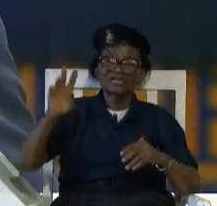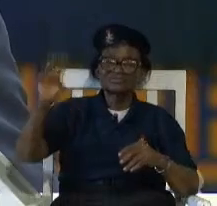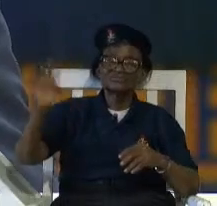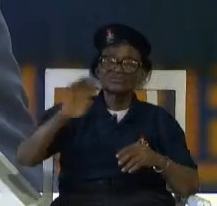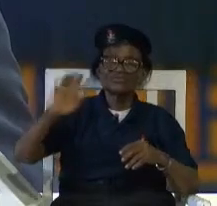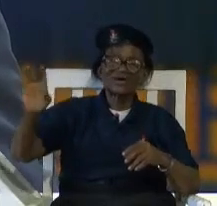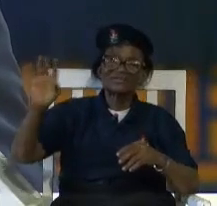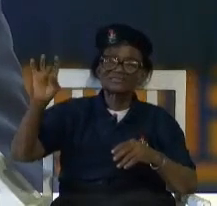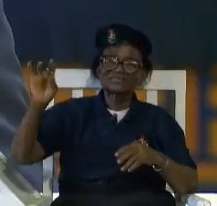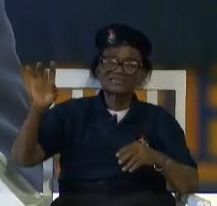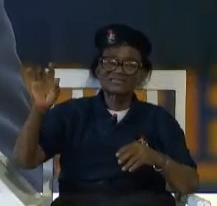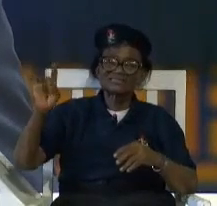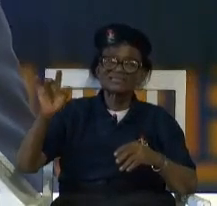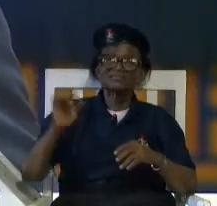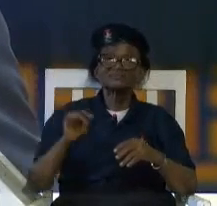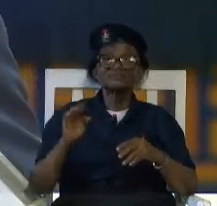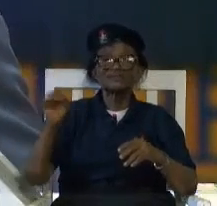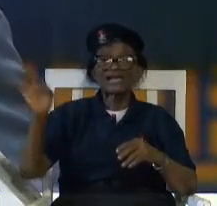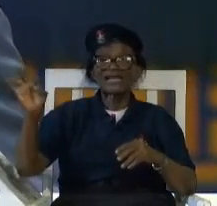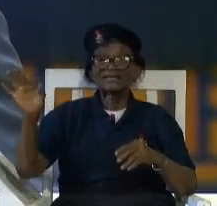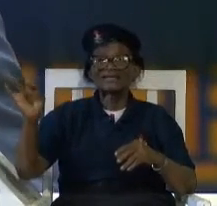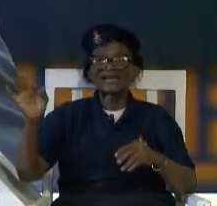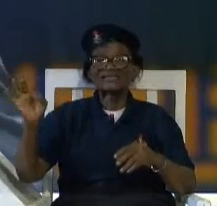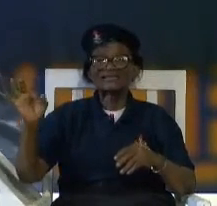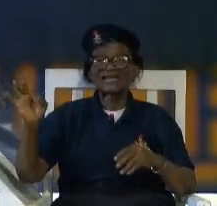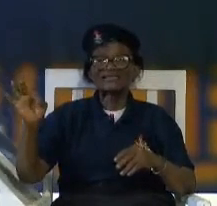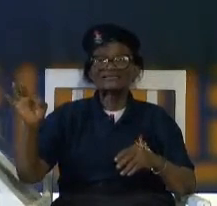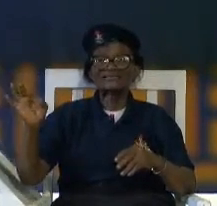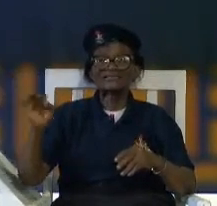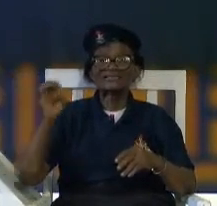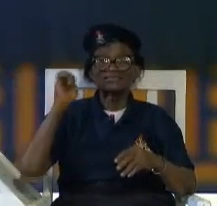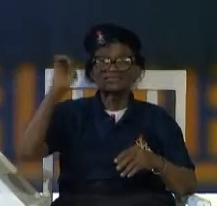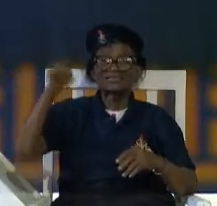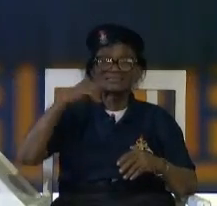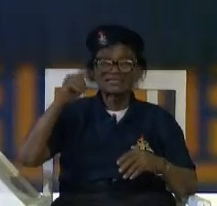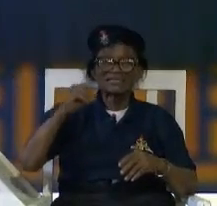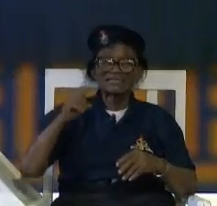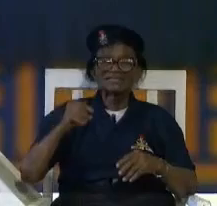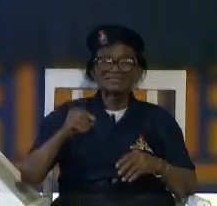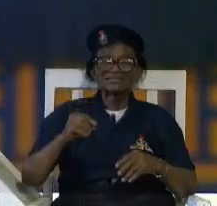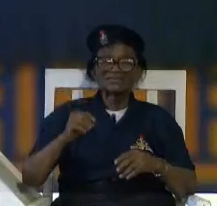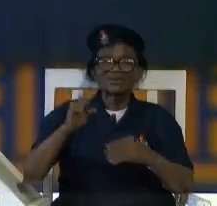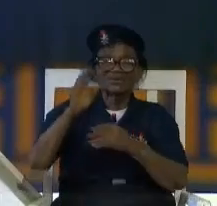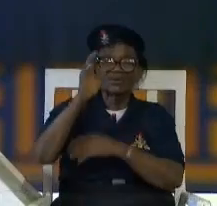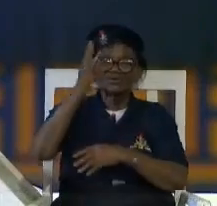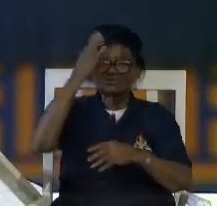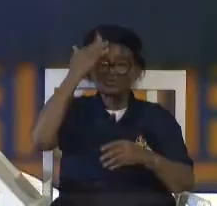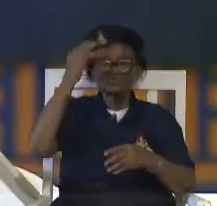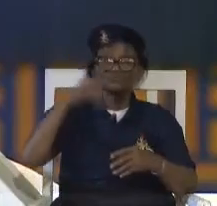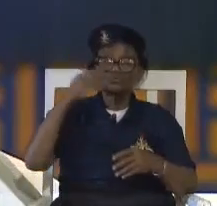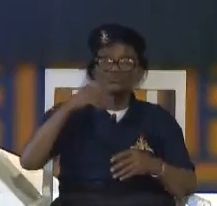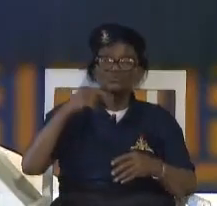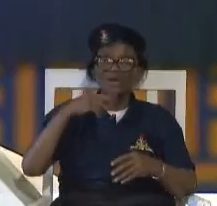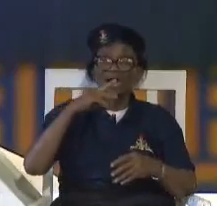2 Timothy chapter 2 verse 19, he said, God knows those who are his own.